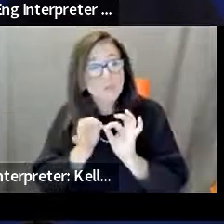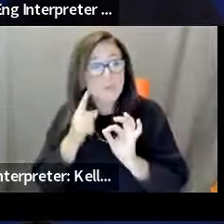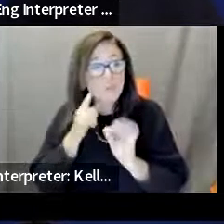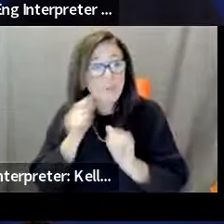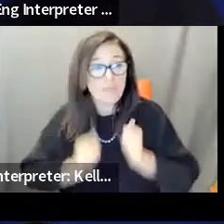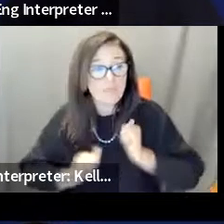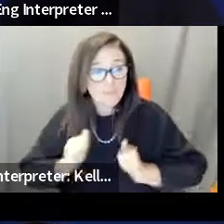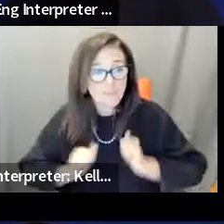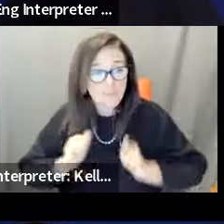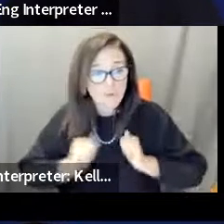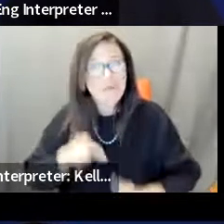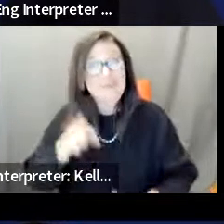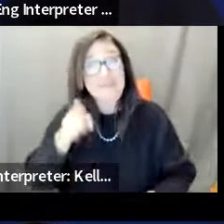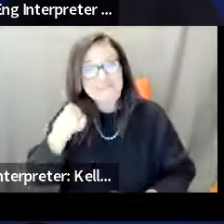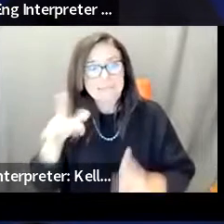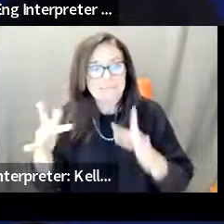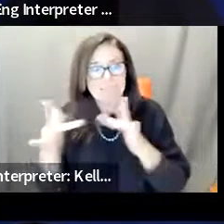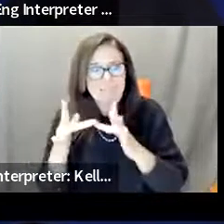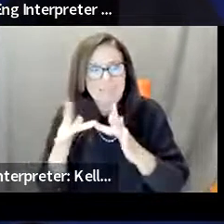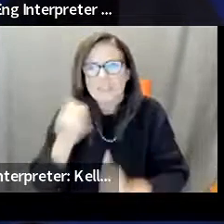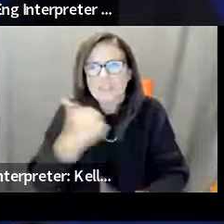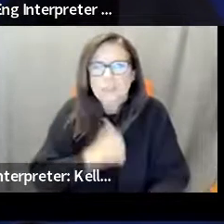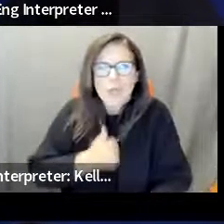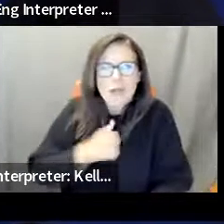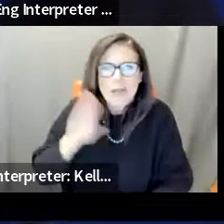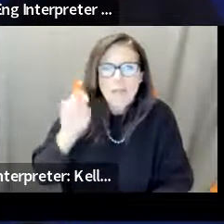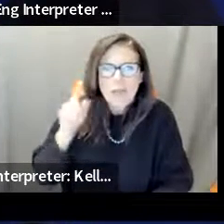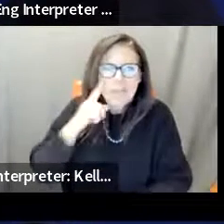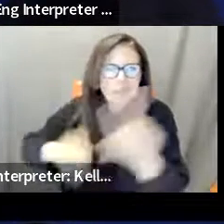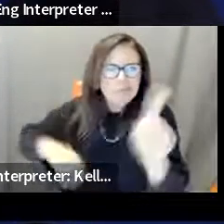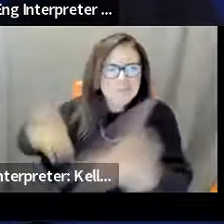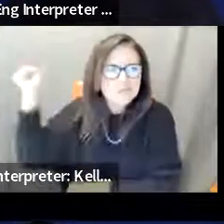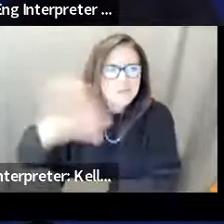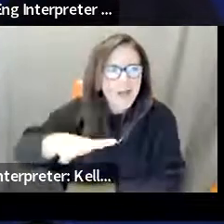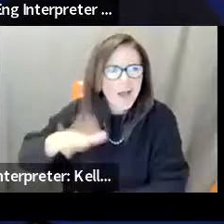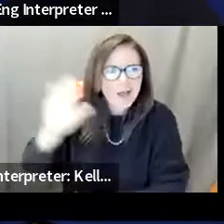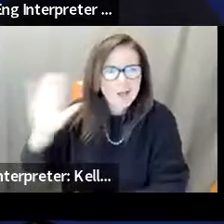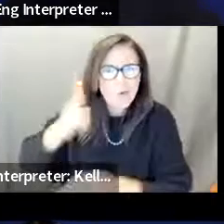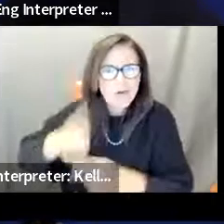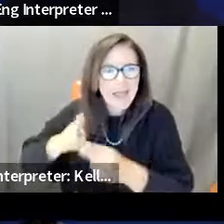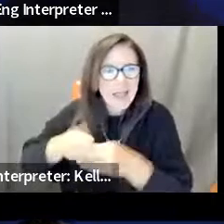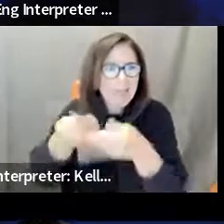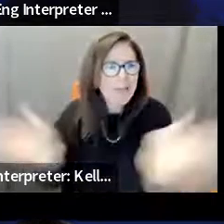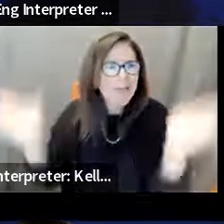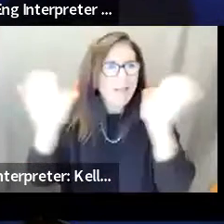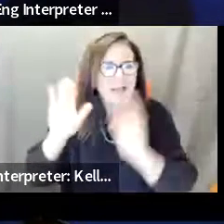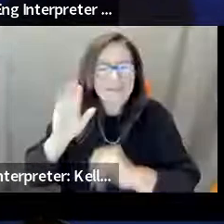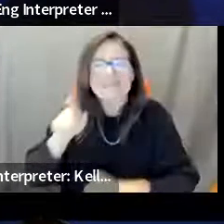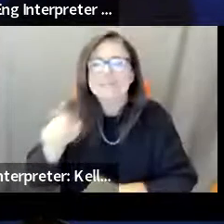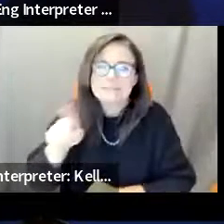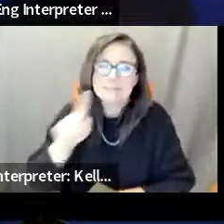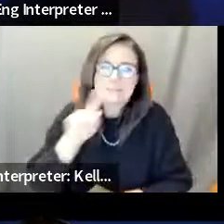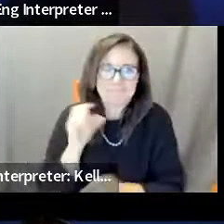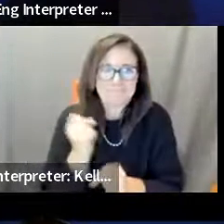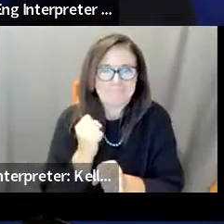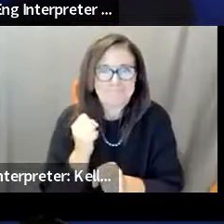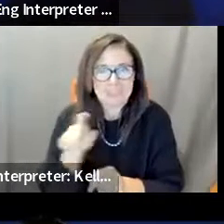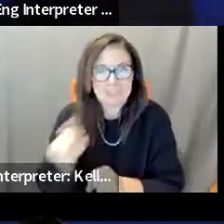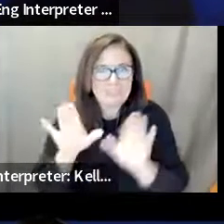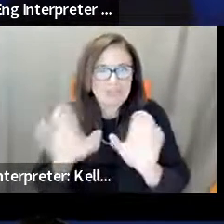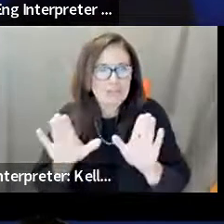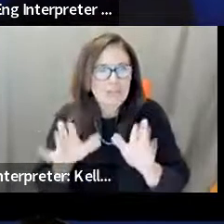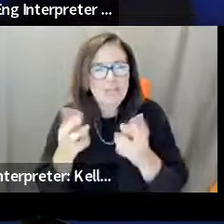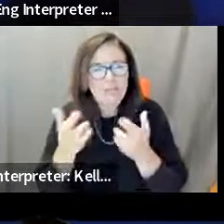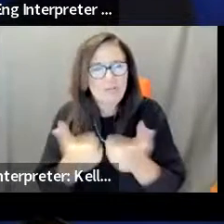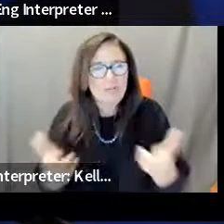for recommendations. Sorry, Beth, to sort of just throw your name out there, but she is a really great